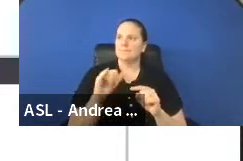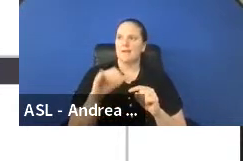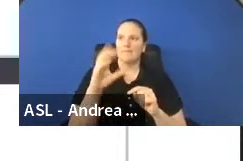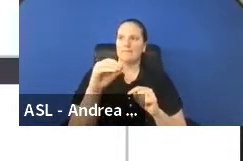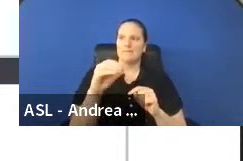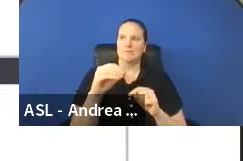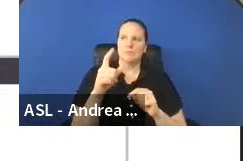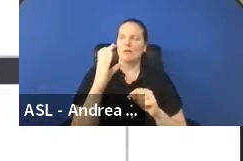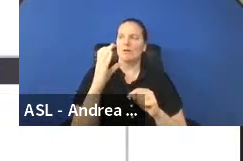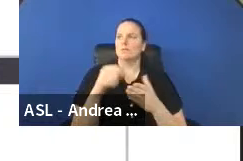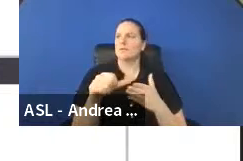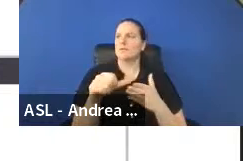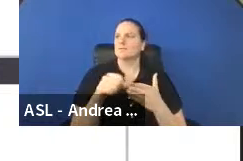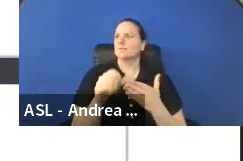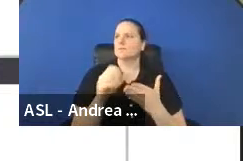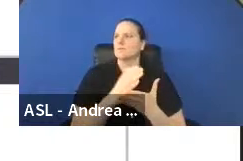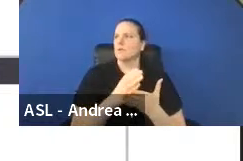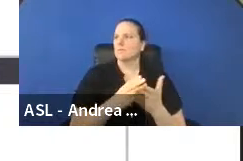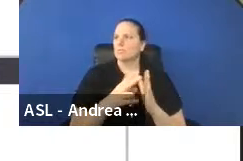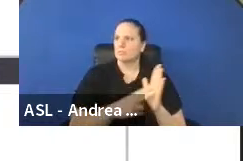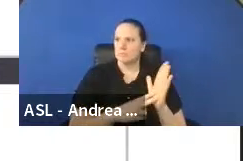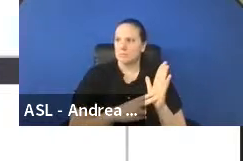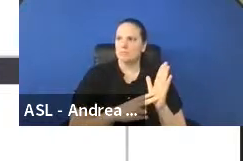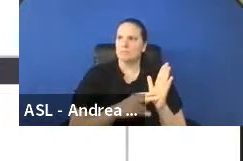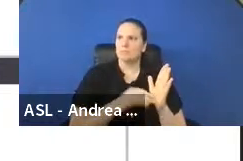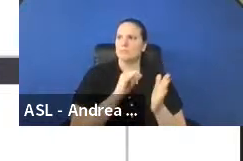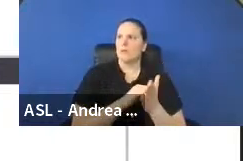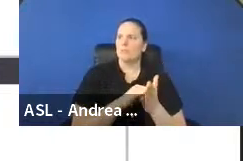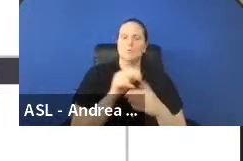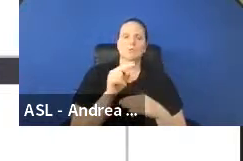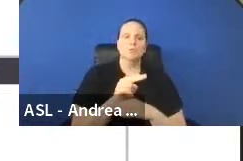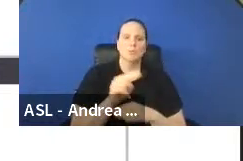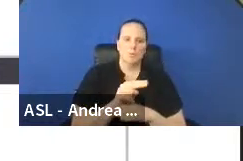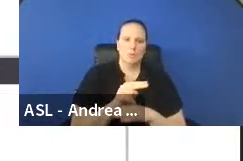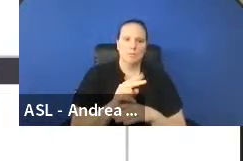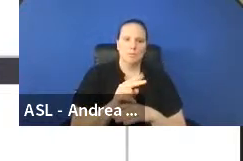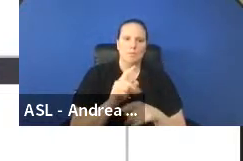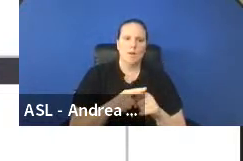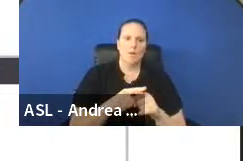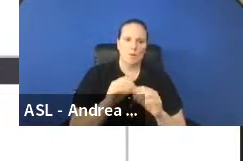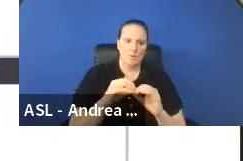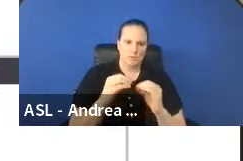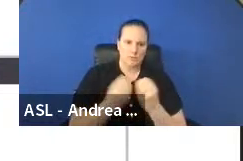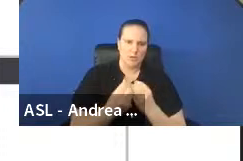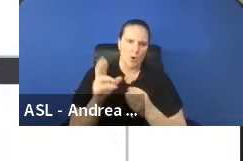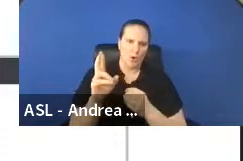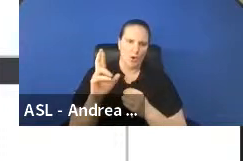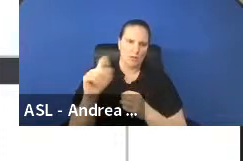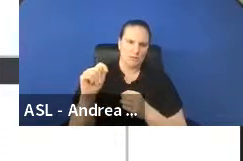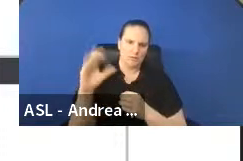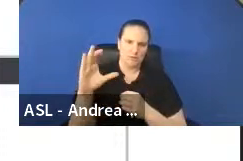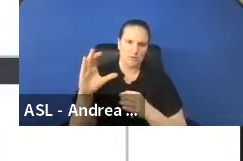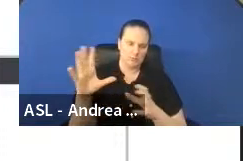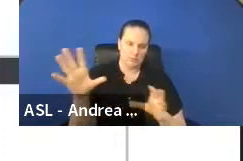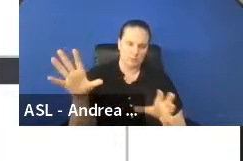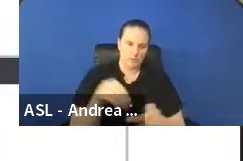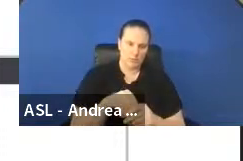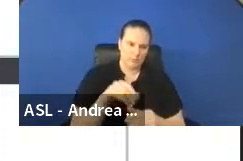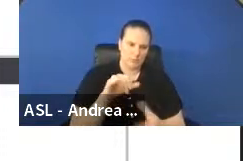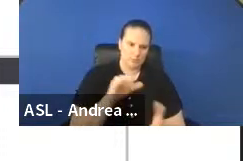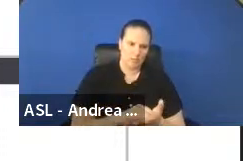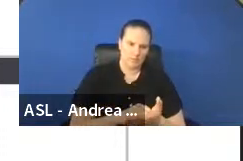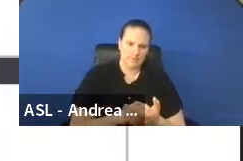page, some type of readout that is usable by organizations like RTC to really package this. And I